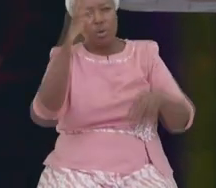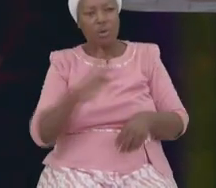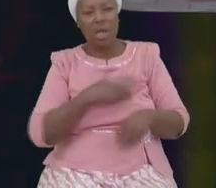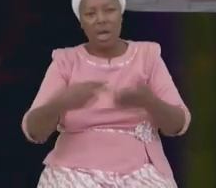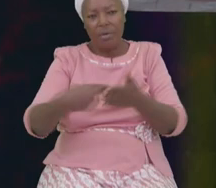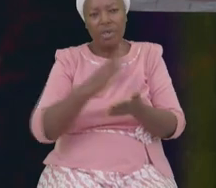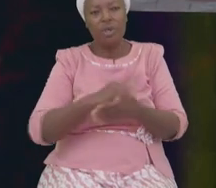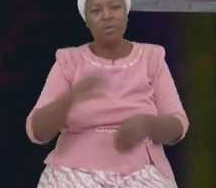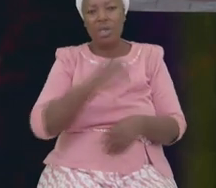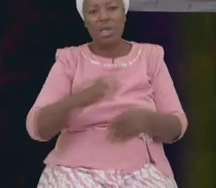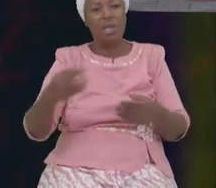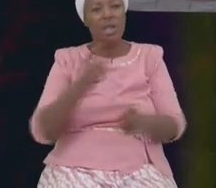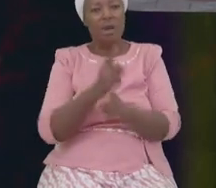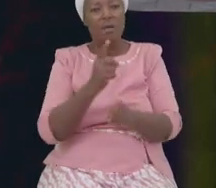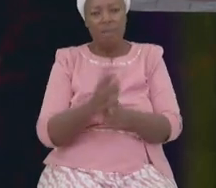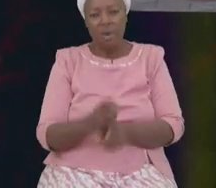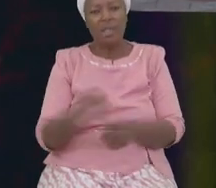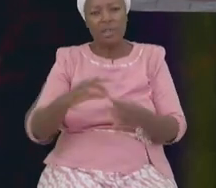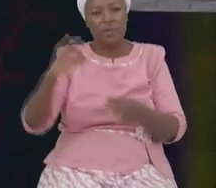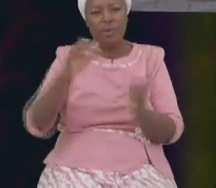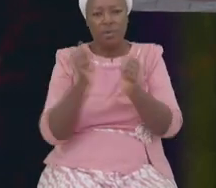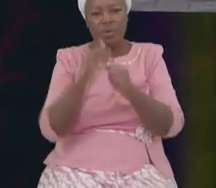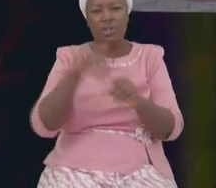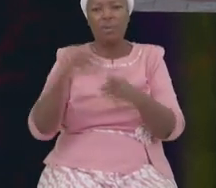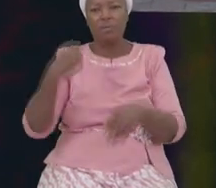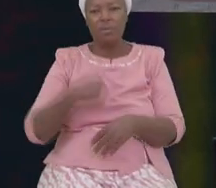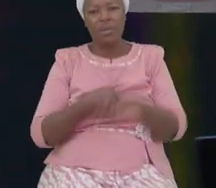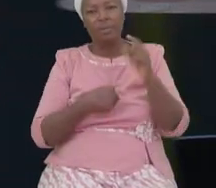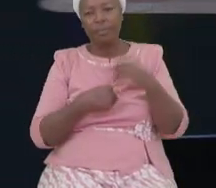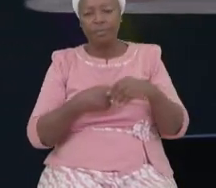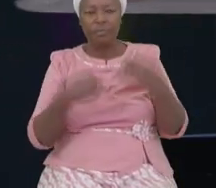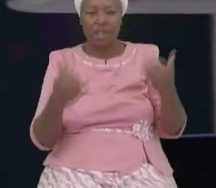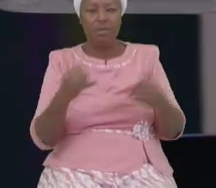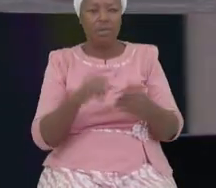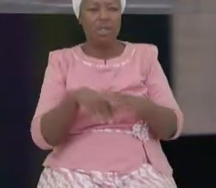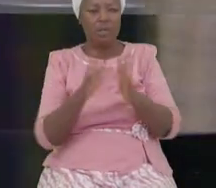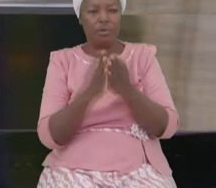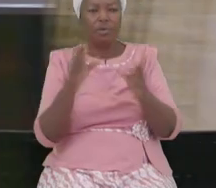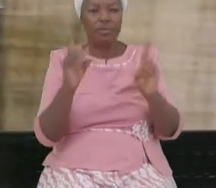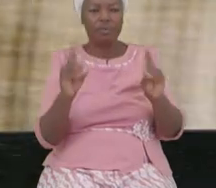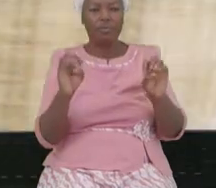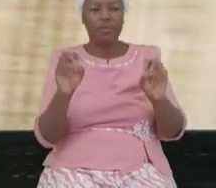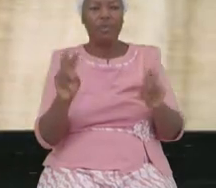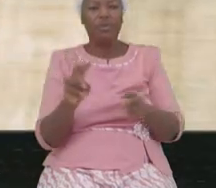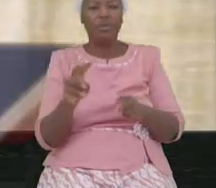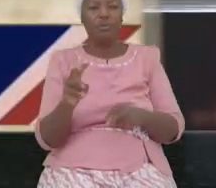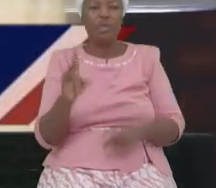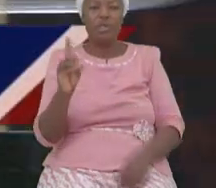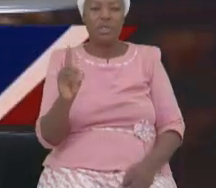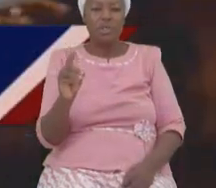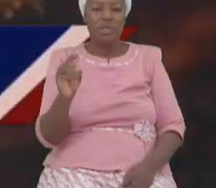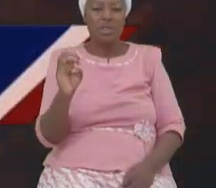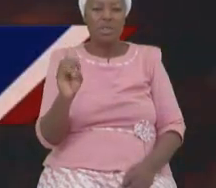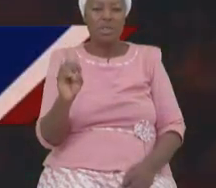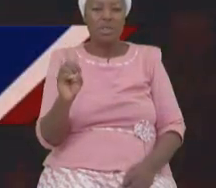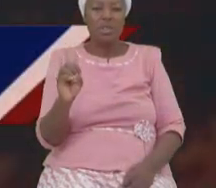right spirit within me. Look at Deuteronomy chapter 30. We're looking at verse 6. If